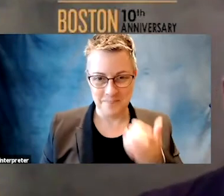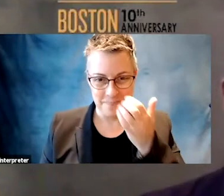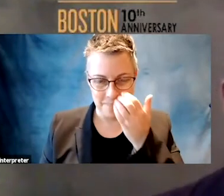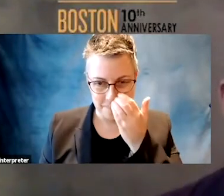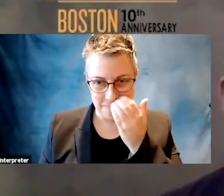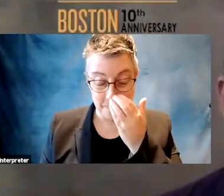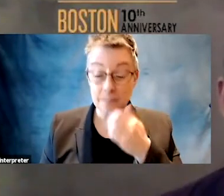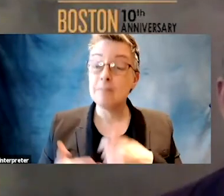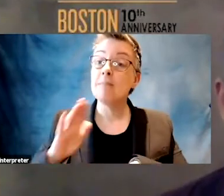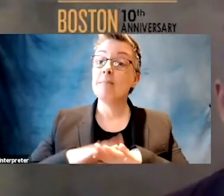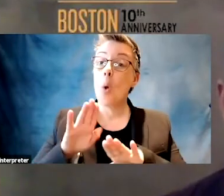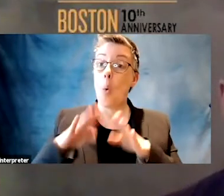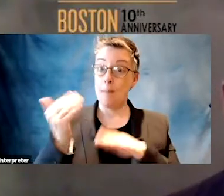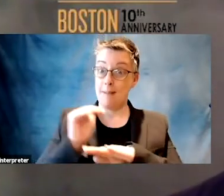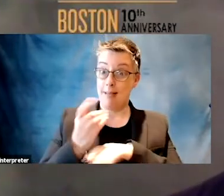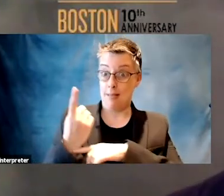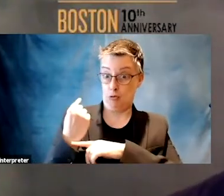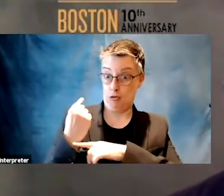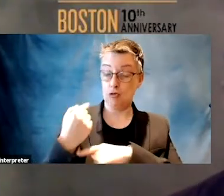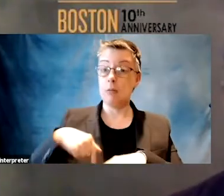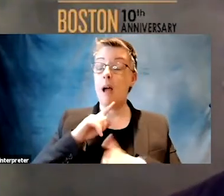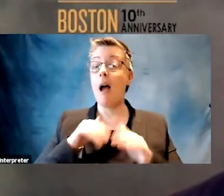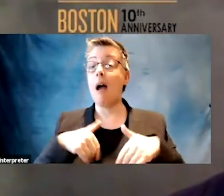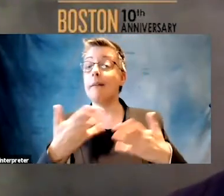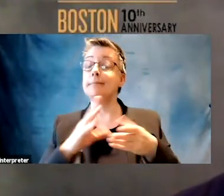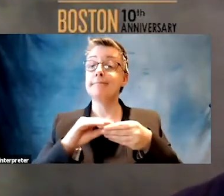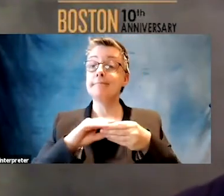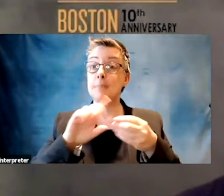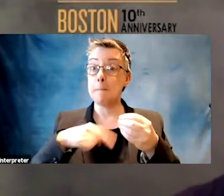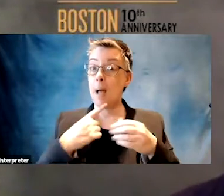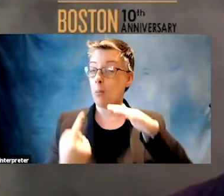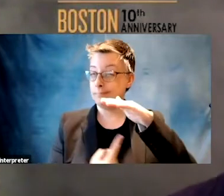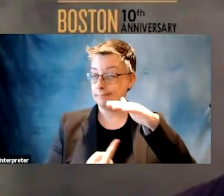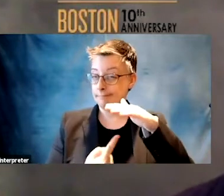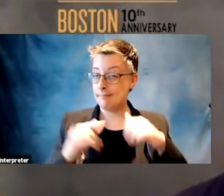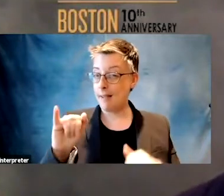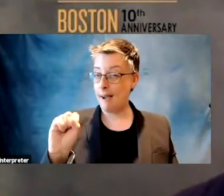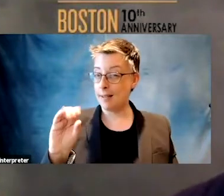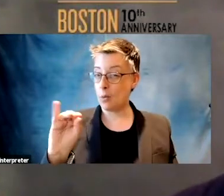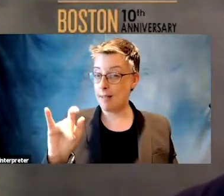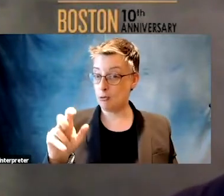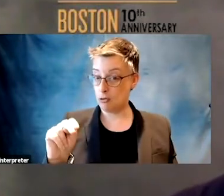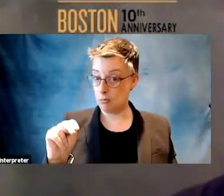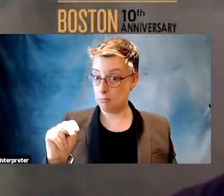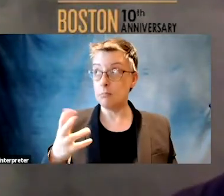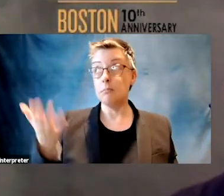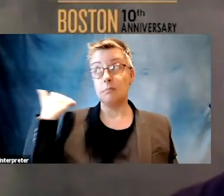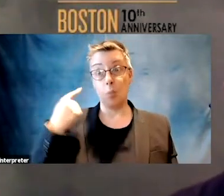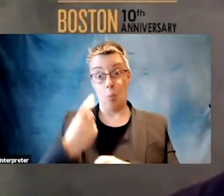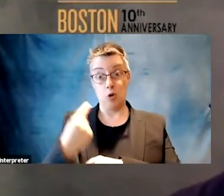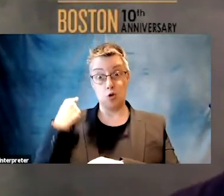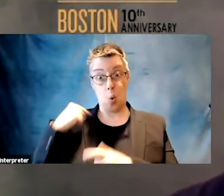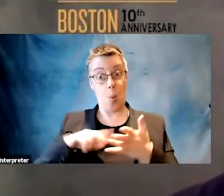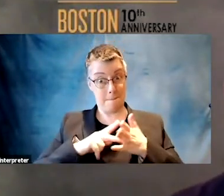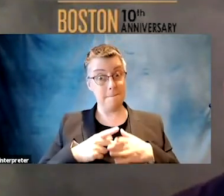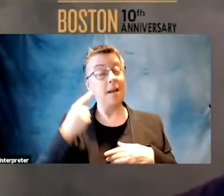On opening night last year, I offered some words on isolation. But frankly, what isolation means and